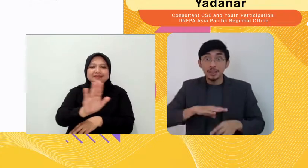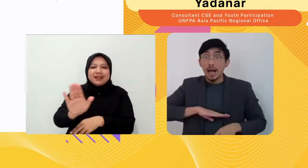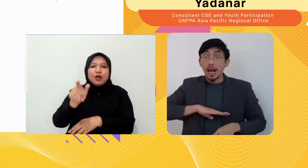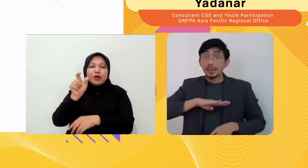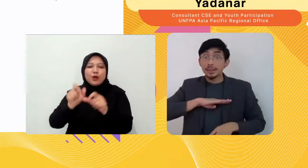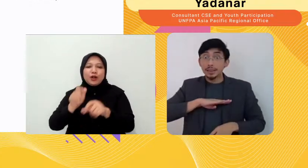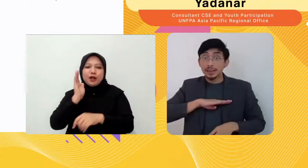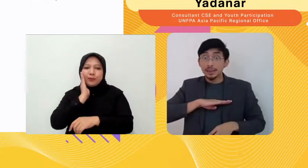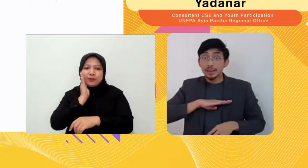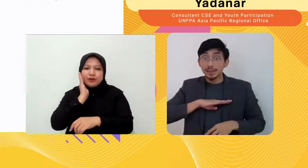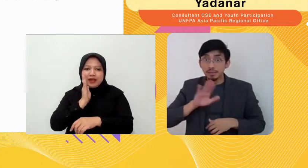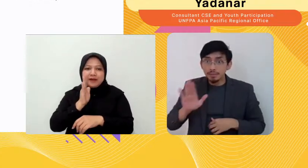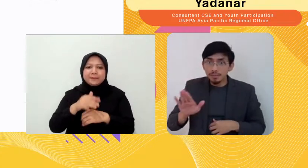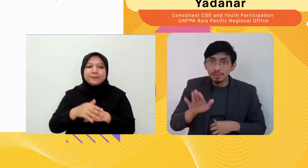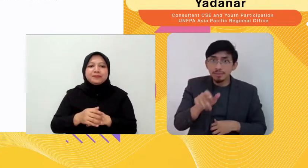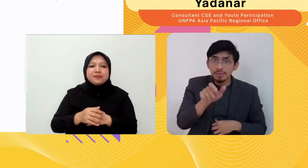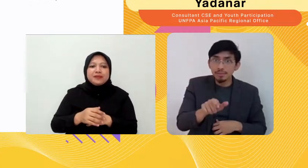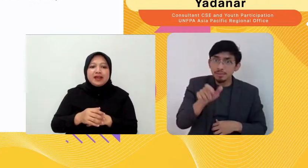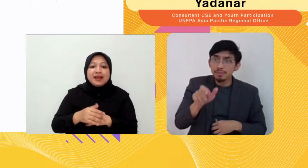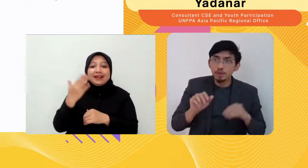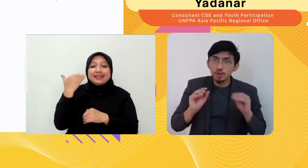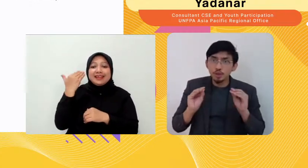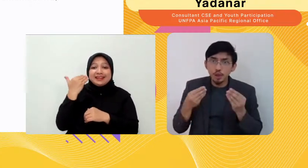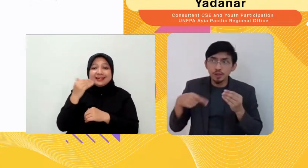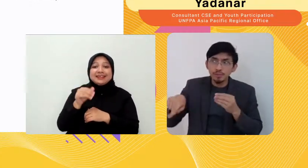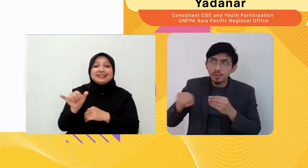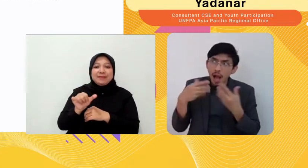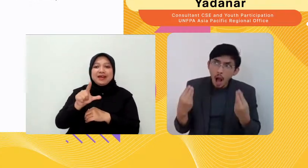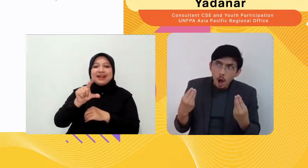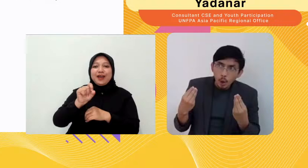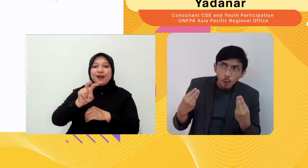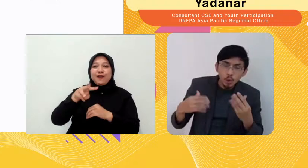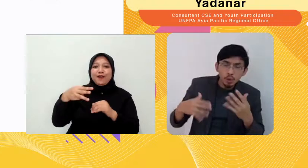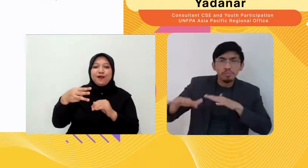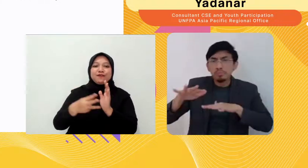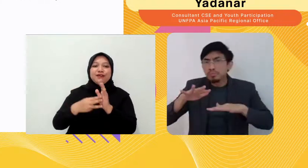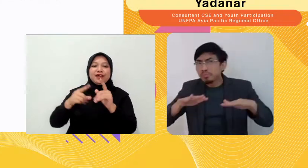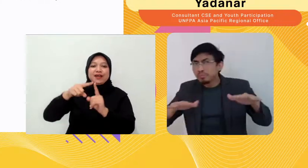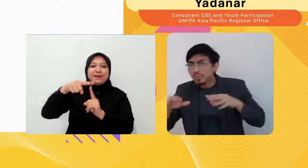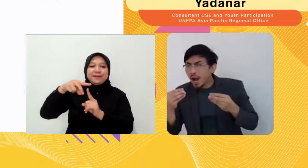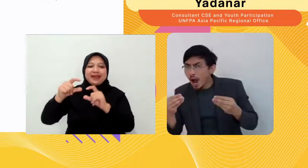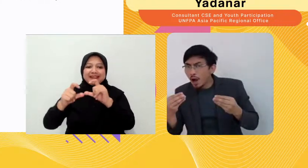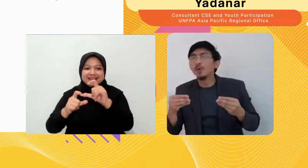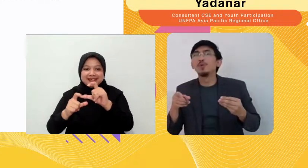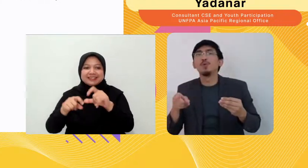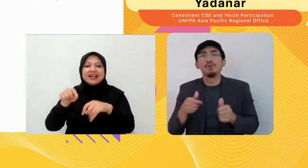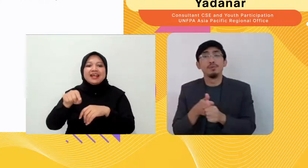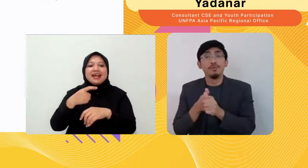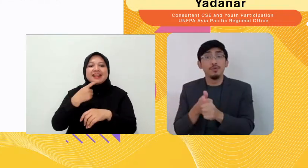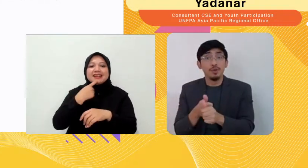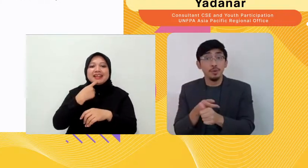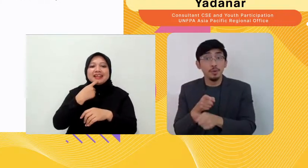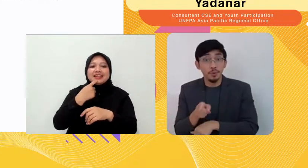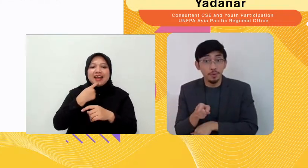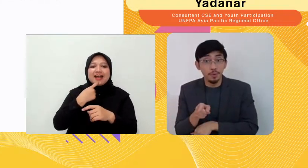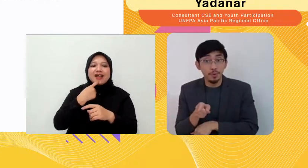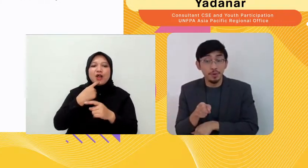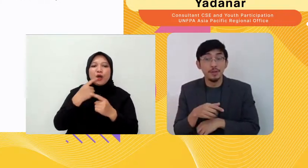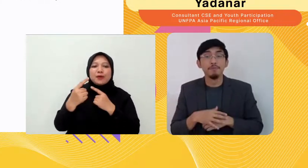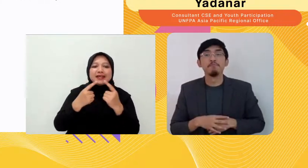the Love Matters. It's how to balance the risk communication and healthy positive youth